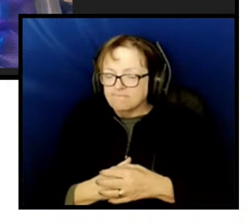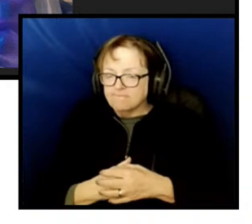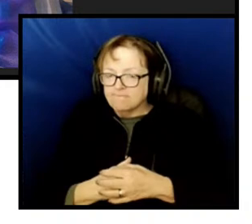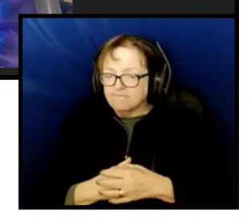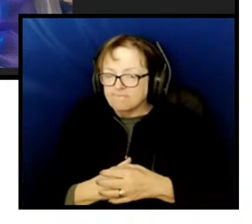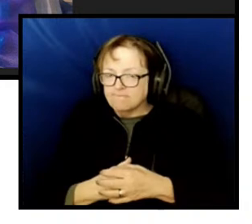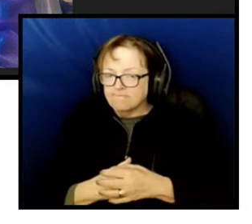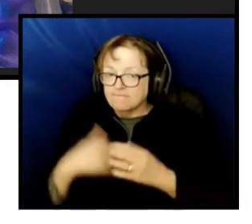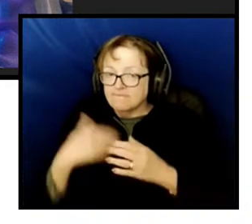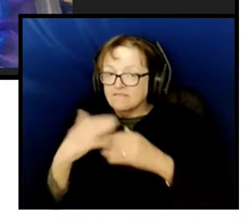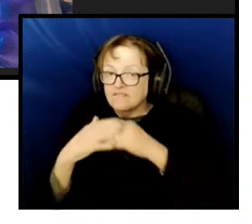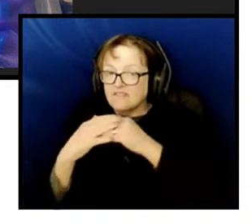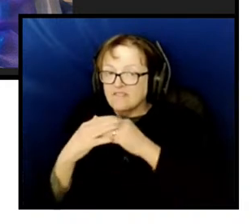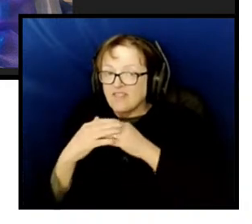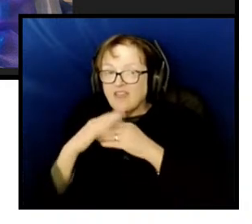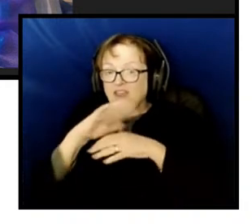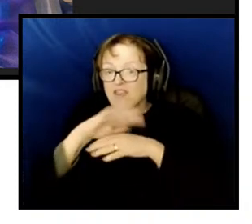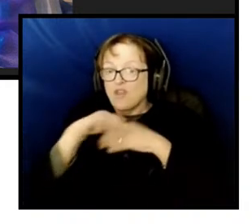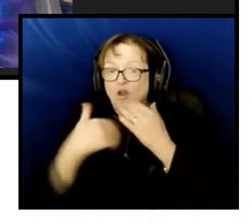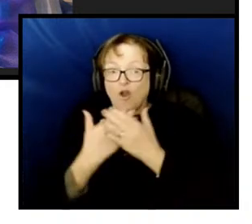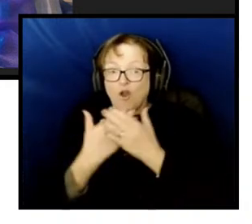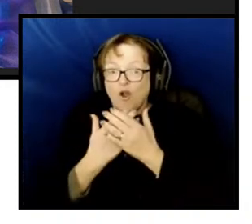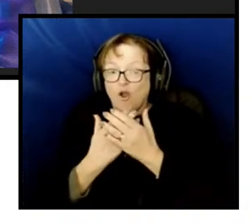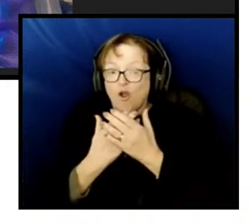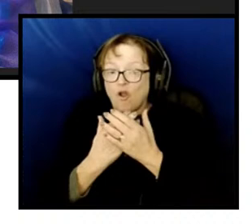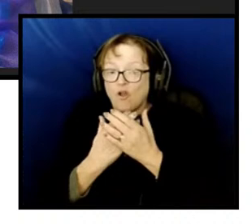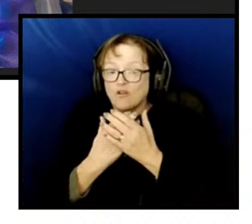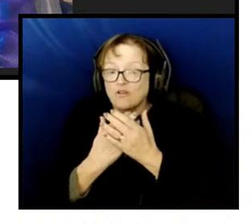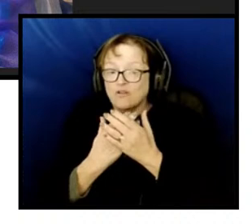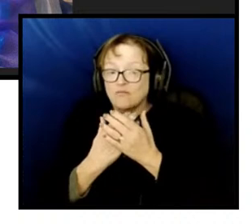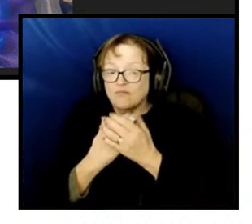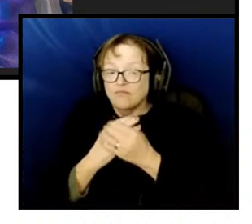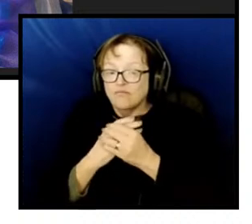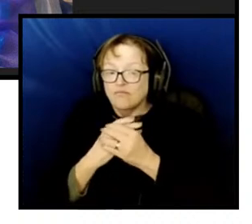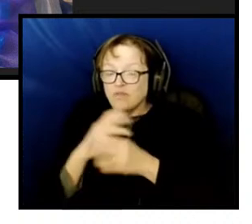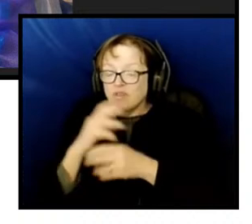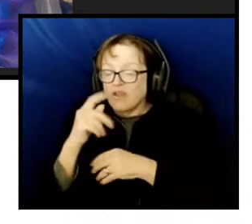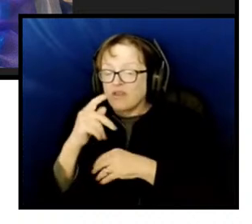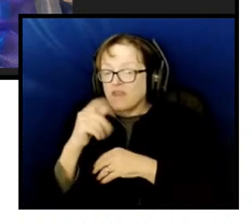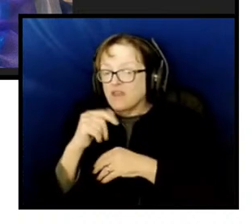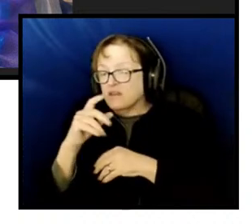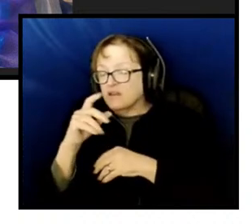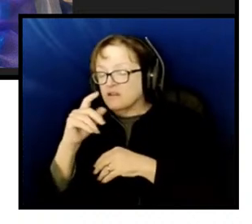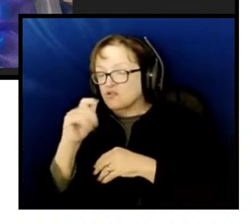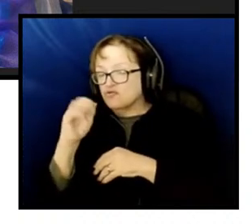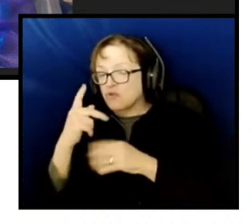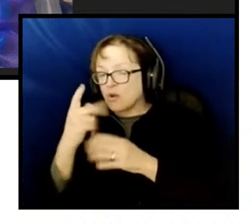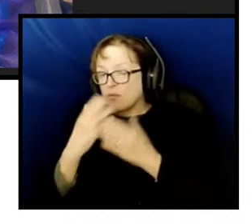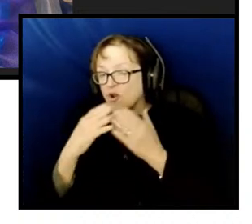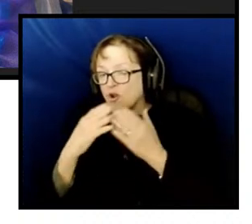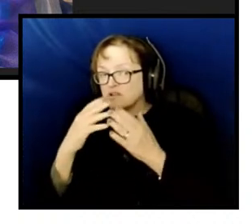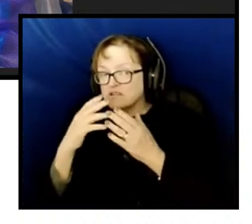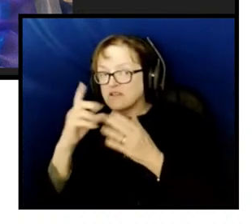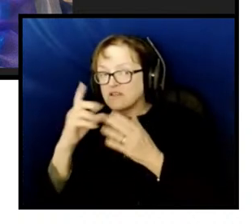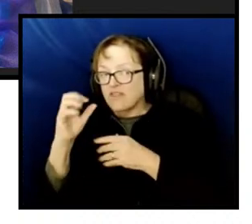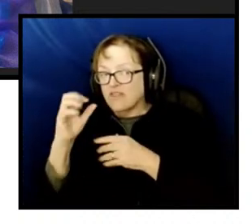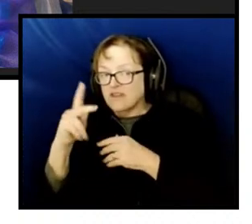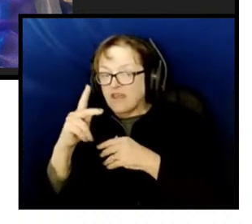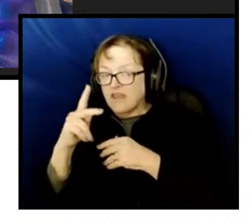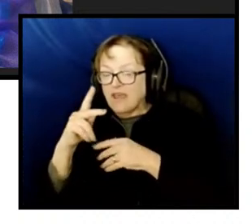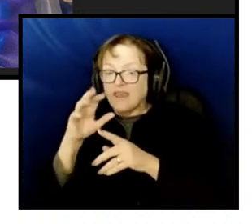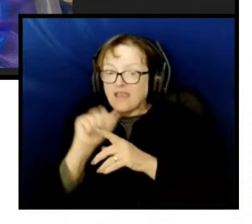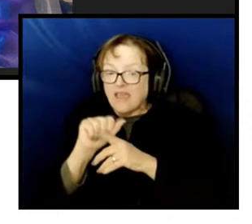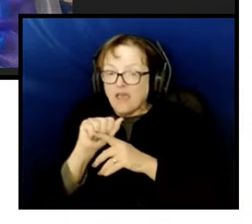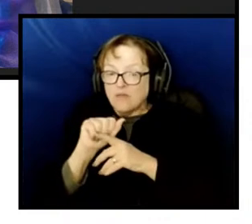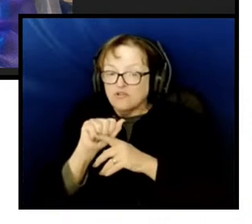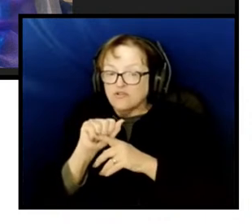Right. So these are all major arcana cards or the trump cards of the deck. They are the chapters in your story, and